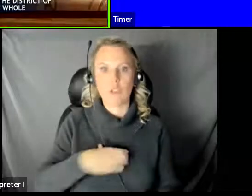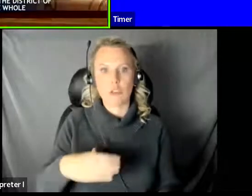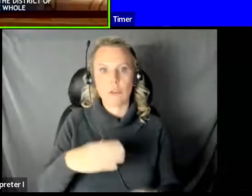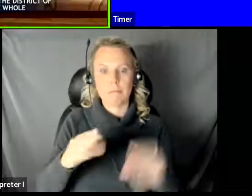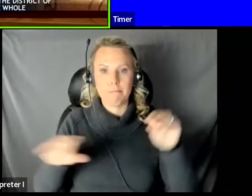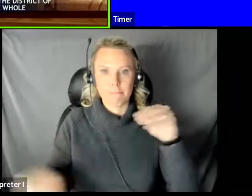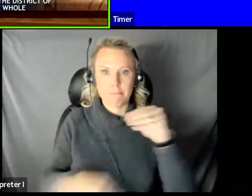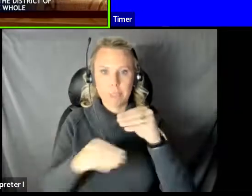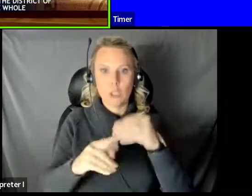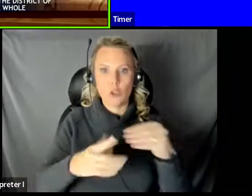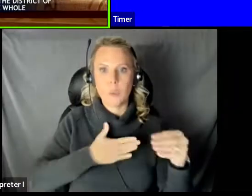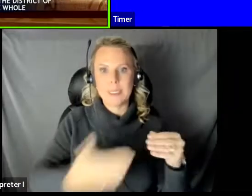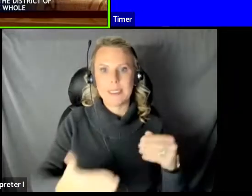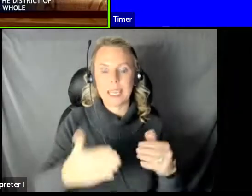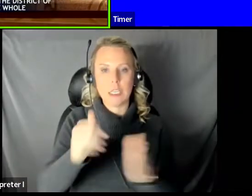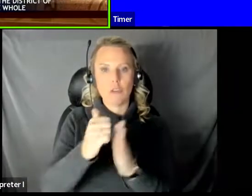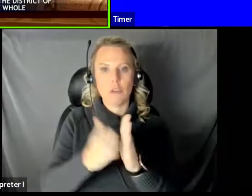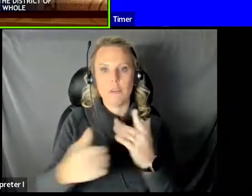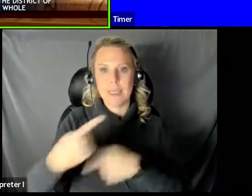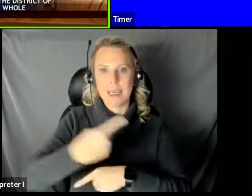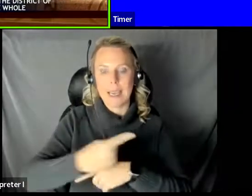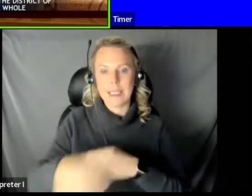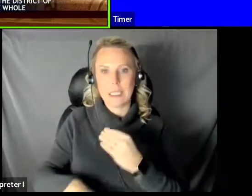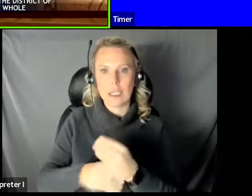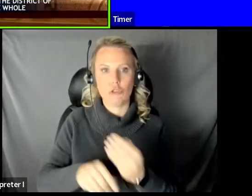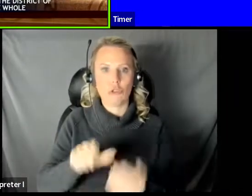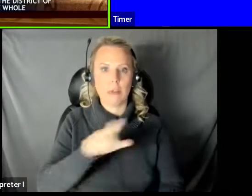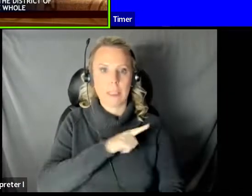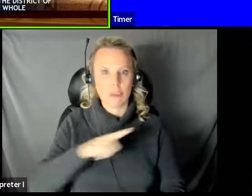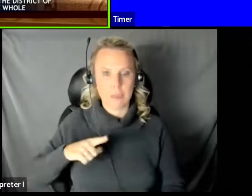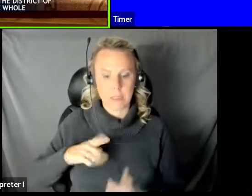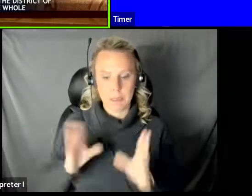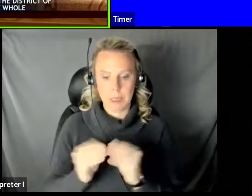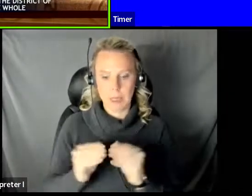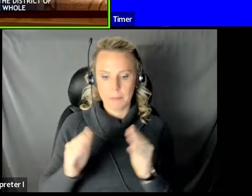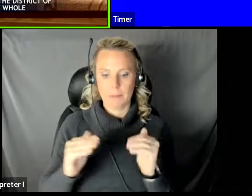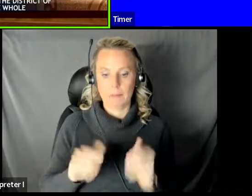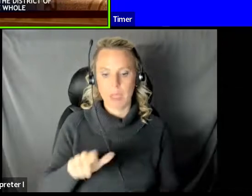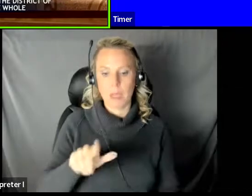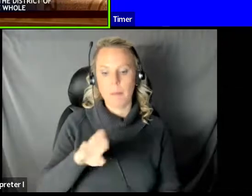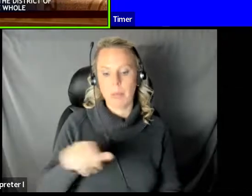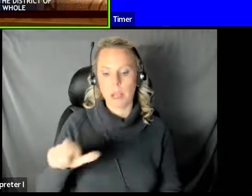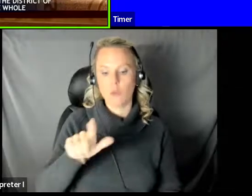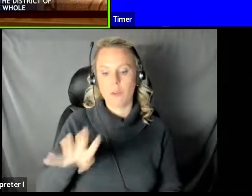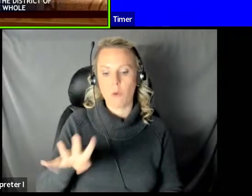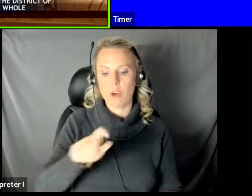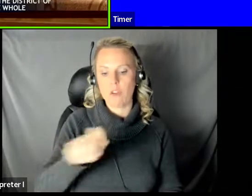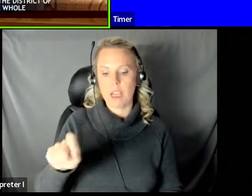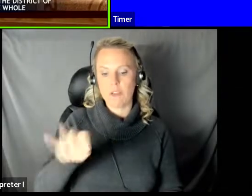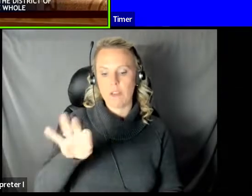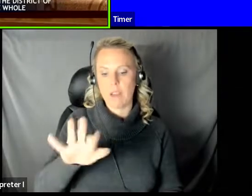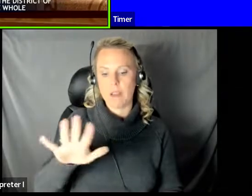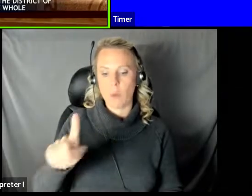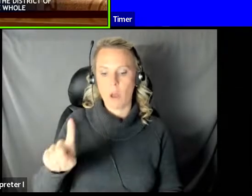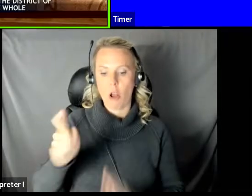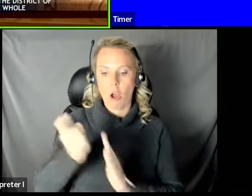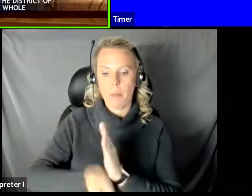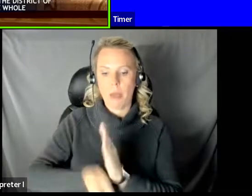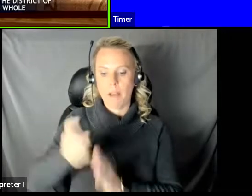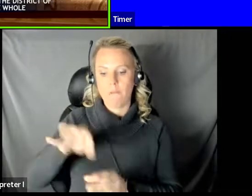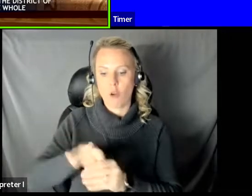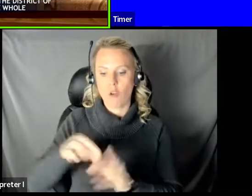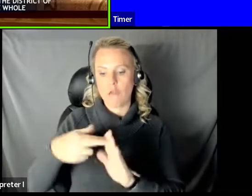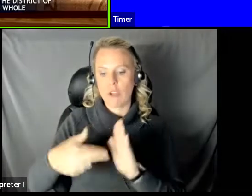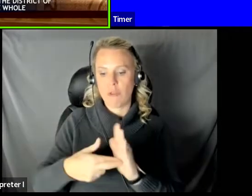placed on the consent agenda for today's additional legislative meeting. Bill 24-951, Automatic Voter